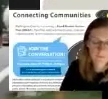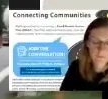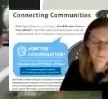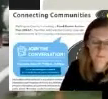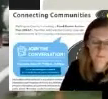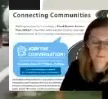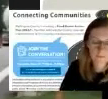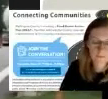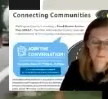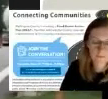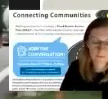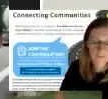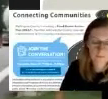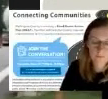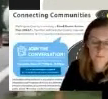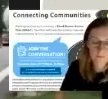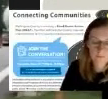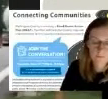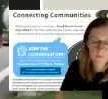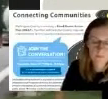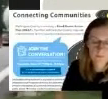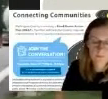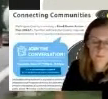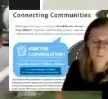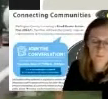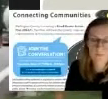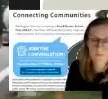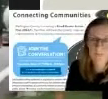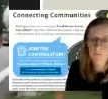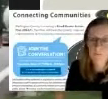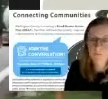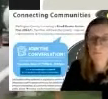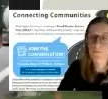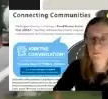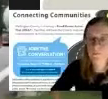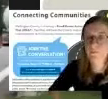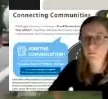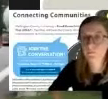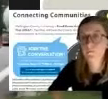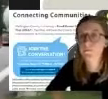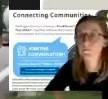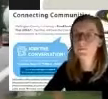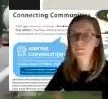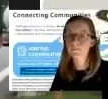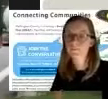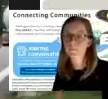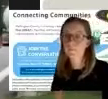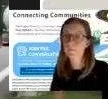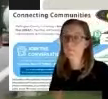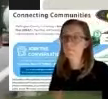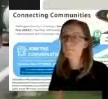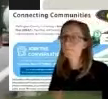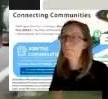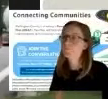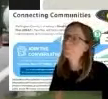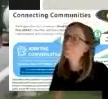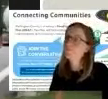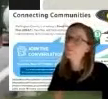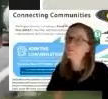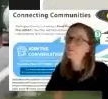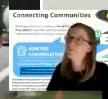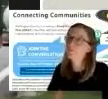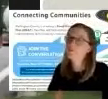purpose of the RMAP is to identify the long-term transportation network that's required to support population and employment growth to the